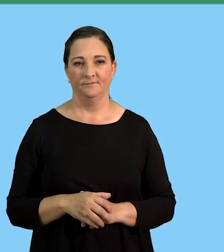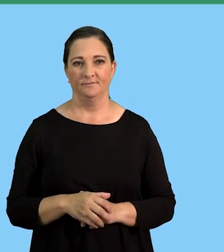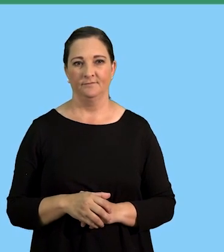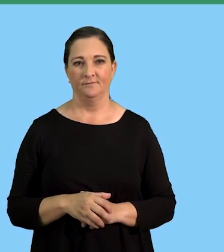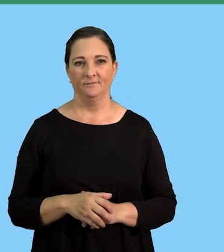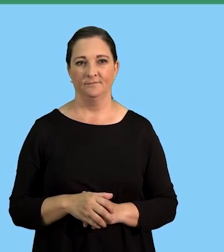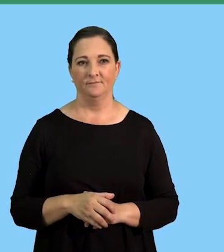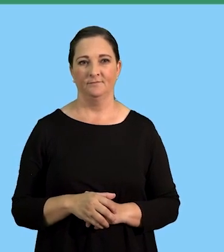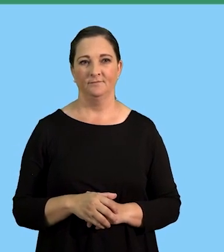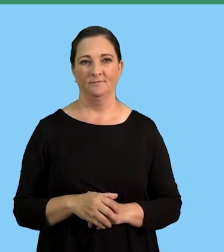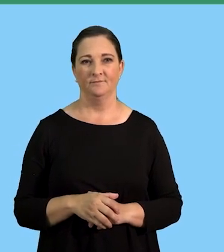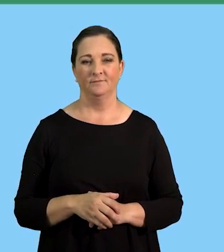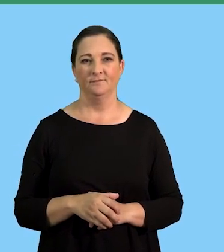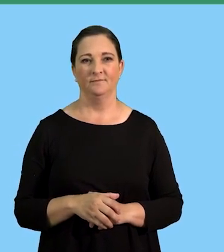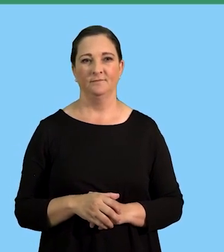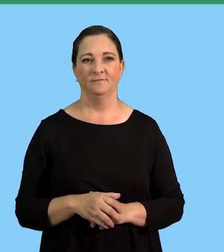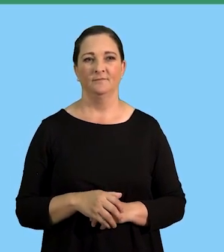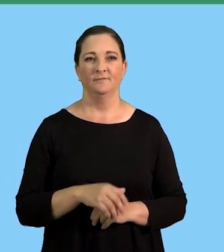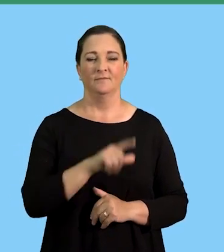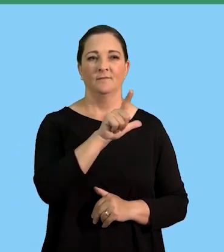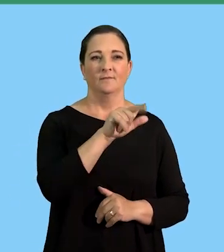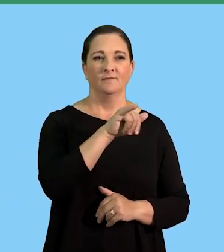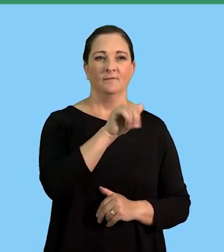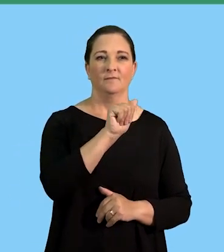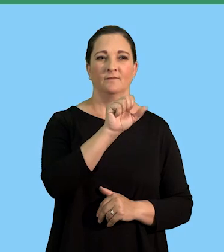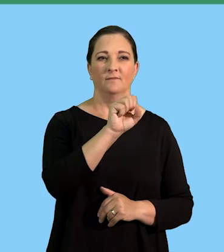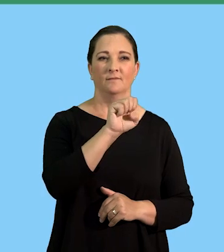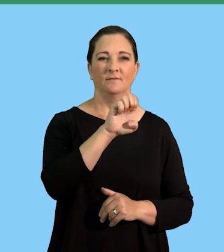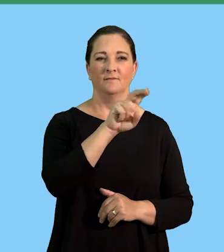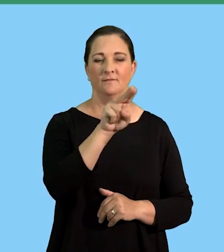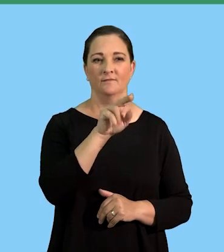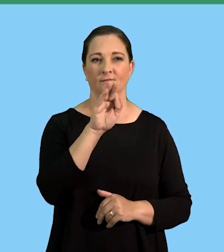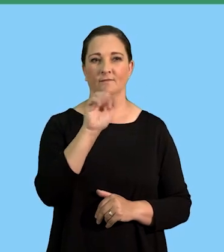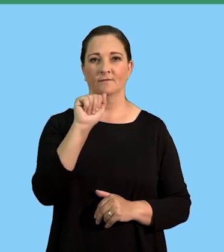And this is laissez-faire leadership